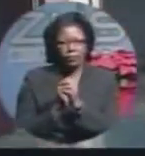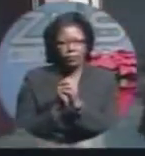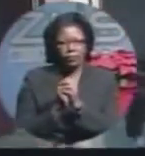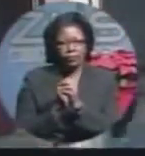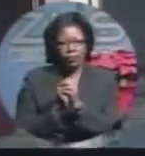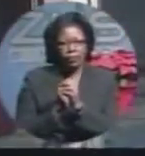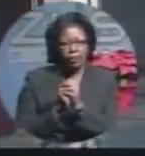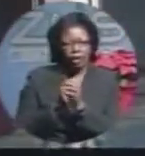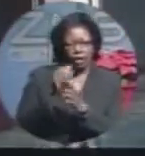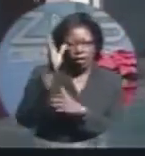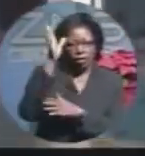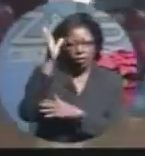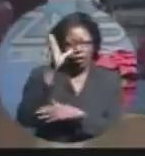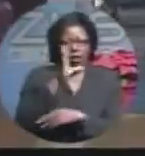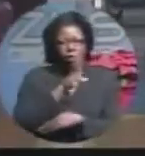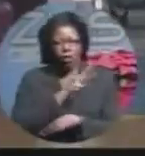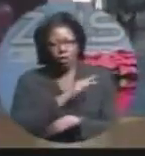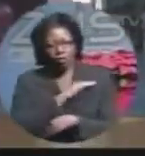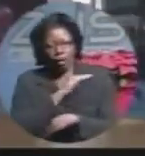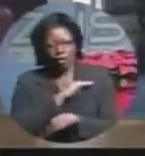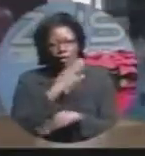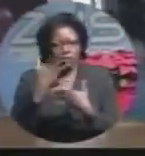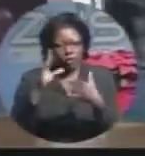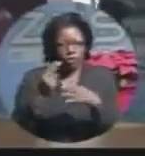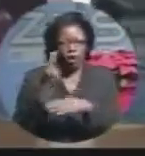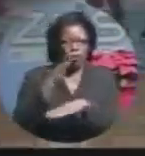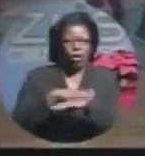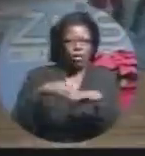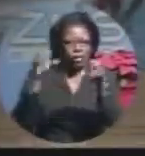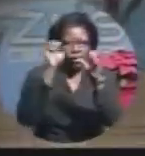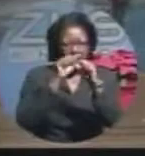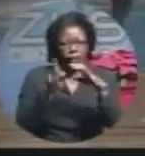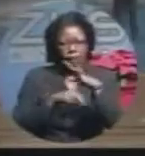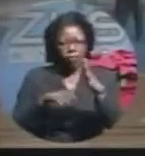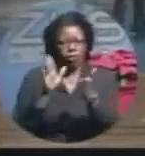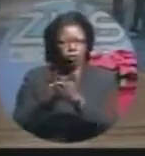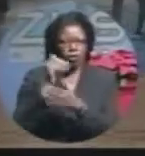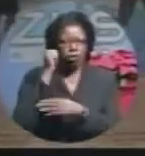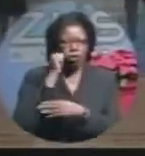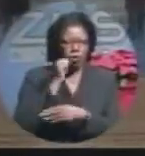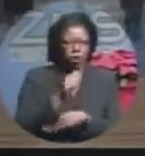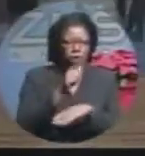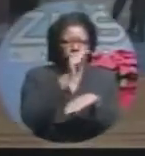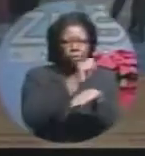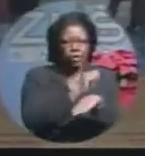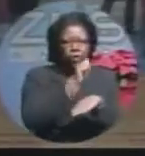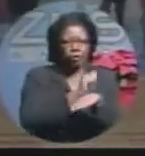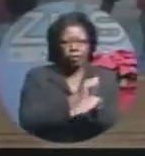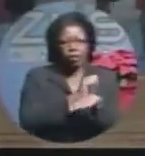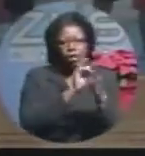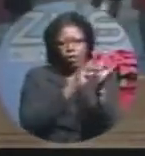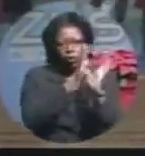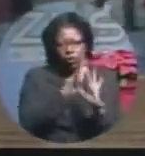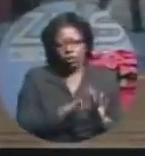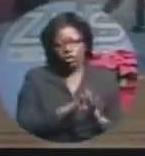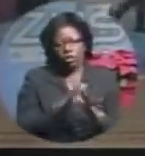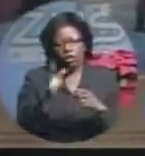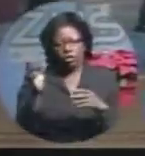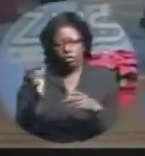Benson, the Father Martian Peters Basketball Tournament wrapping up on Saturday. Primary school girls play Temple Christian, blasted